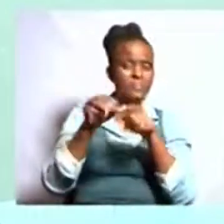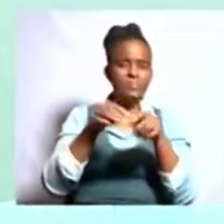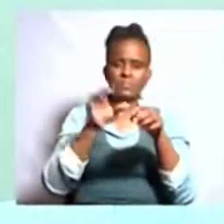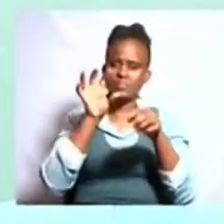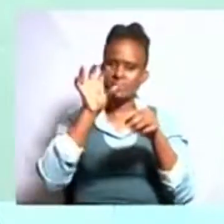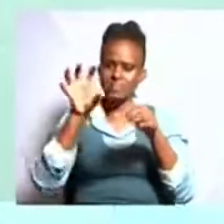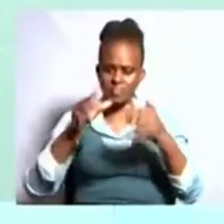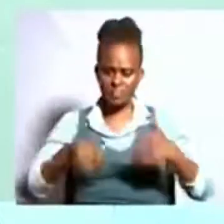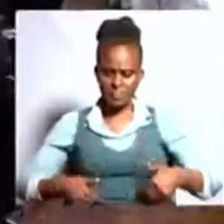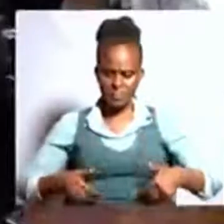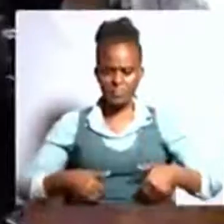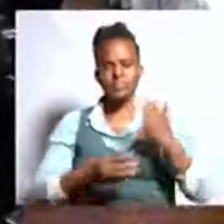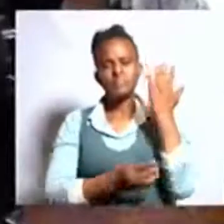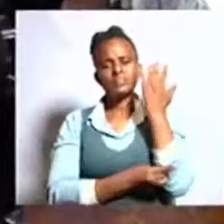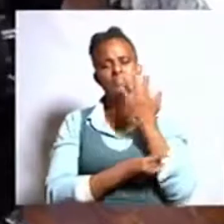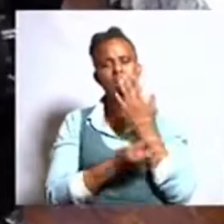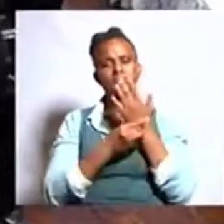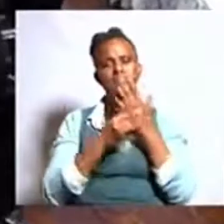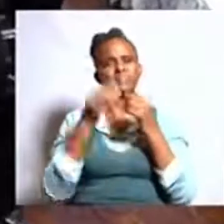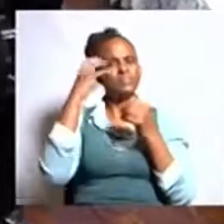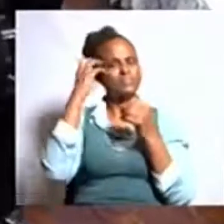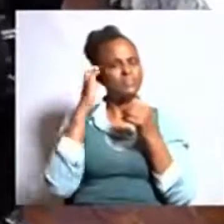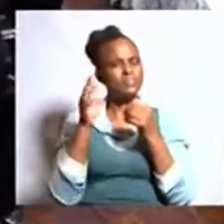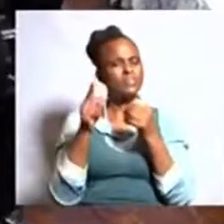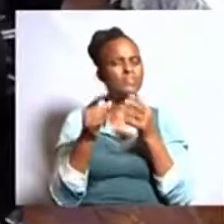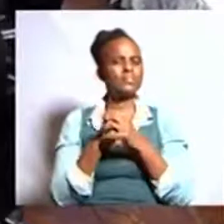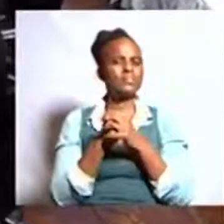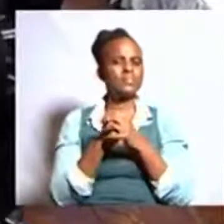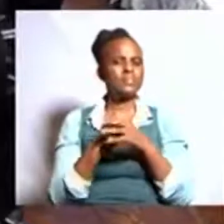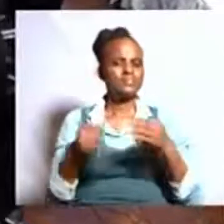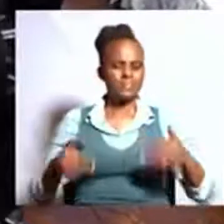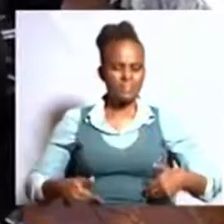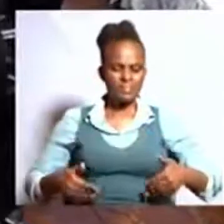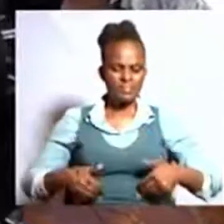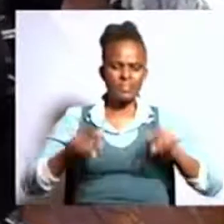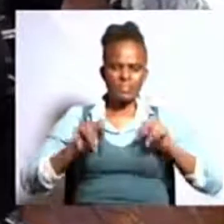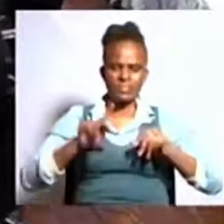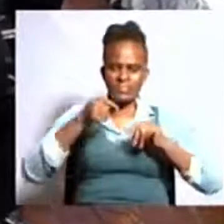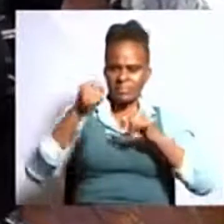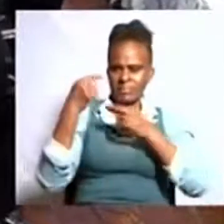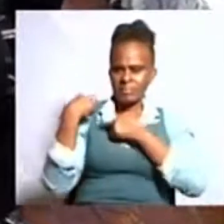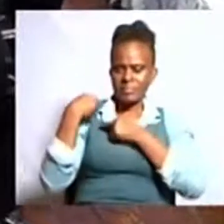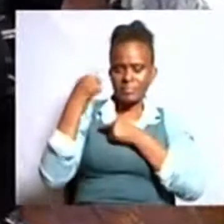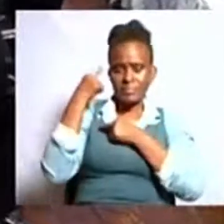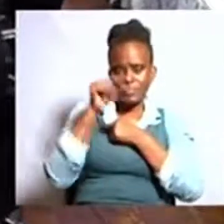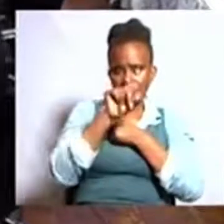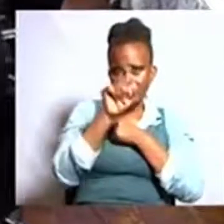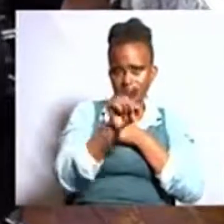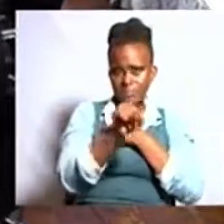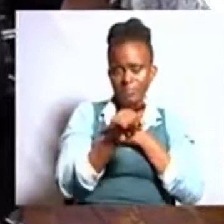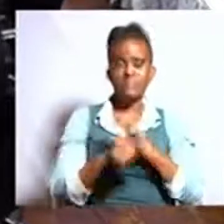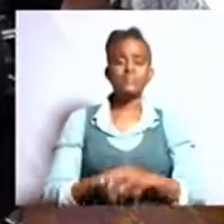Officer? Provincial Youth Youth Person, can you take up the question?